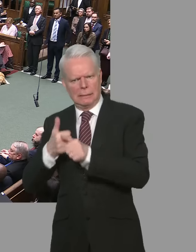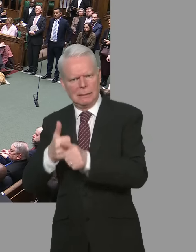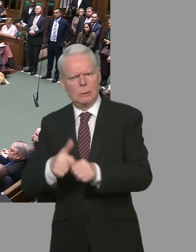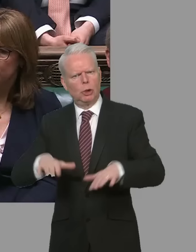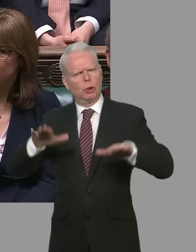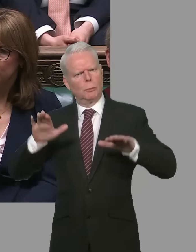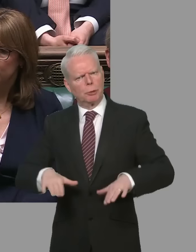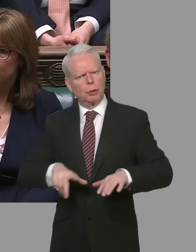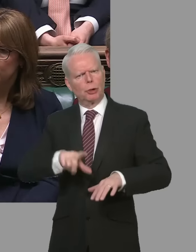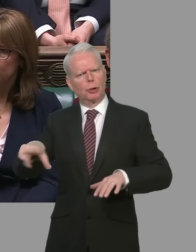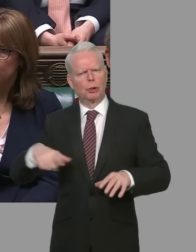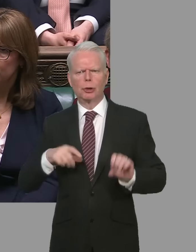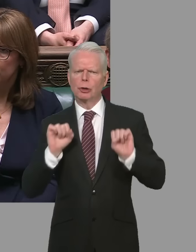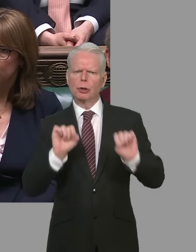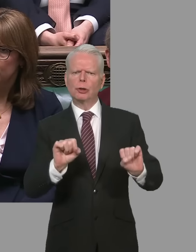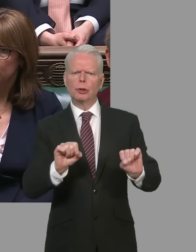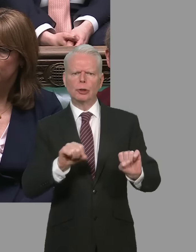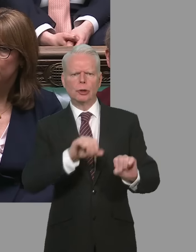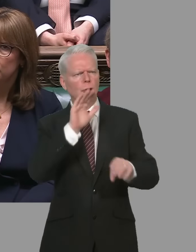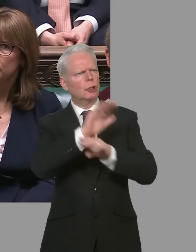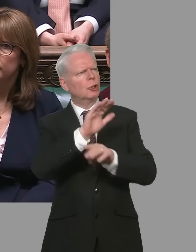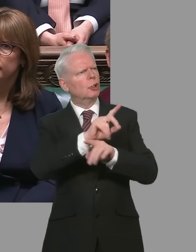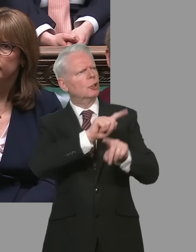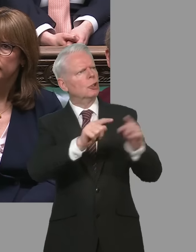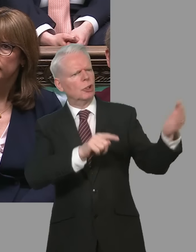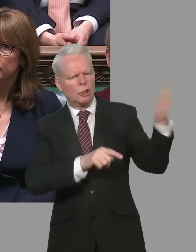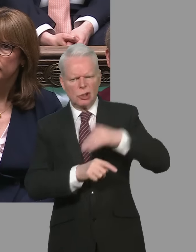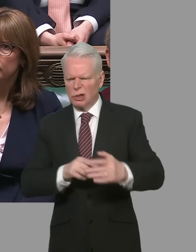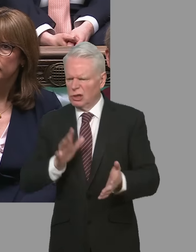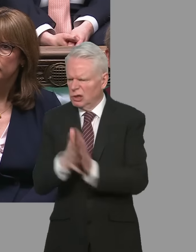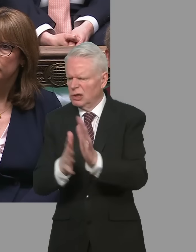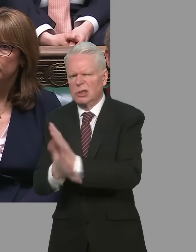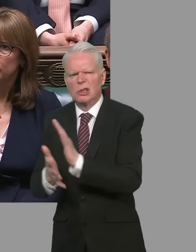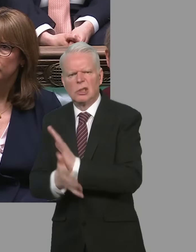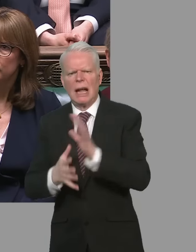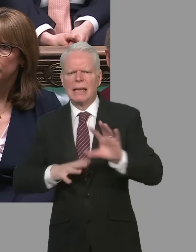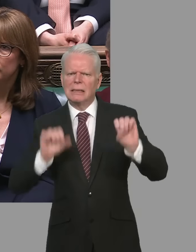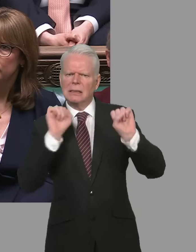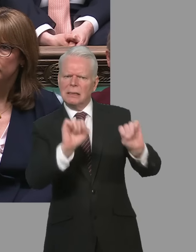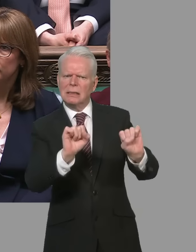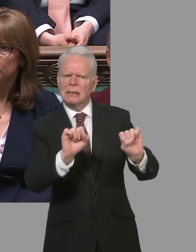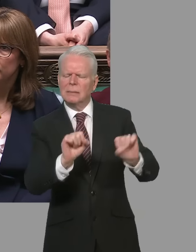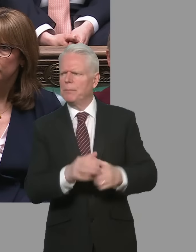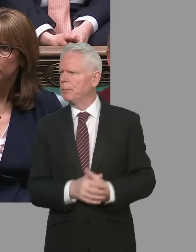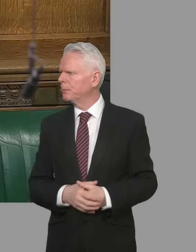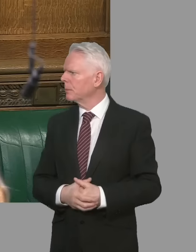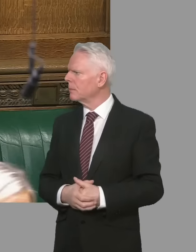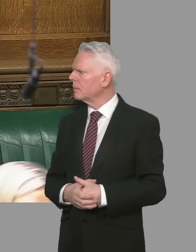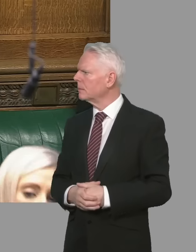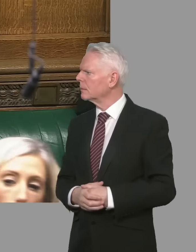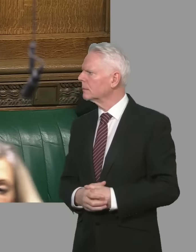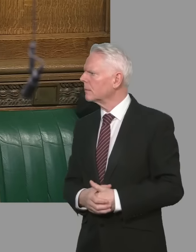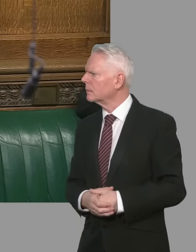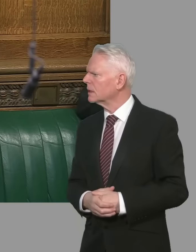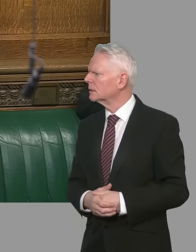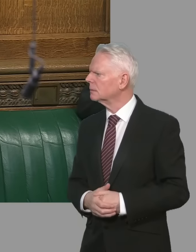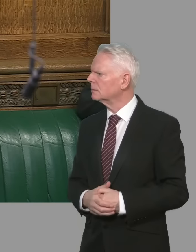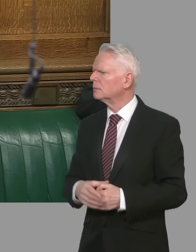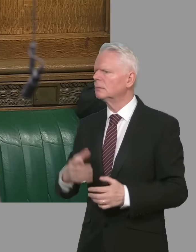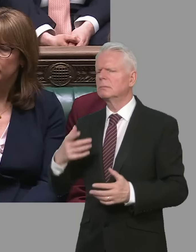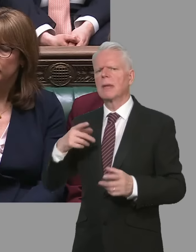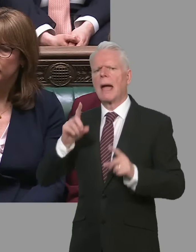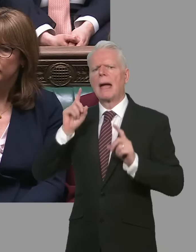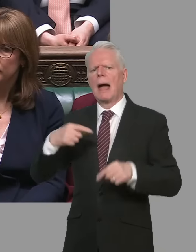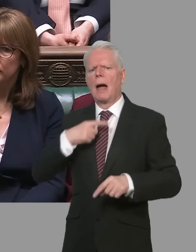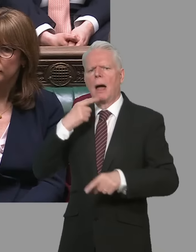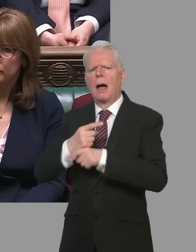court. As he knows, we support the court. We are party to the treaty and there are legal obligations that flow from